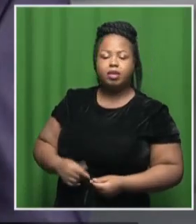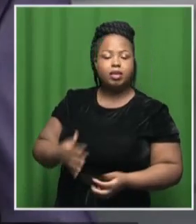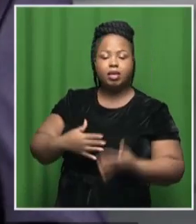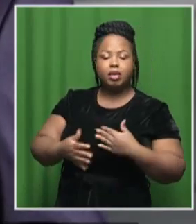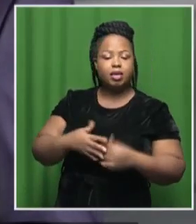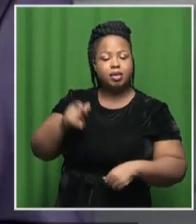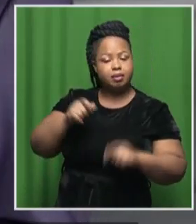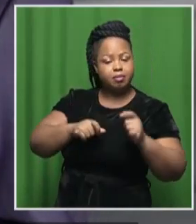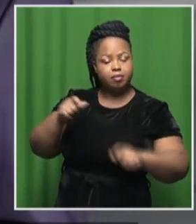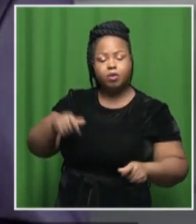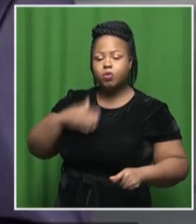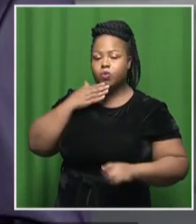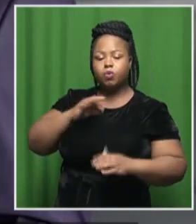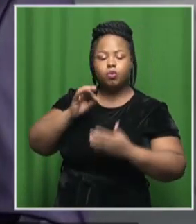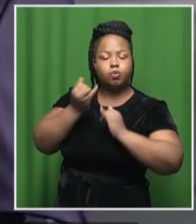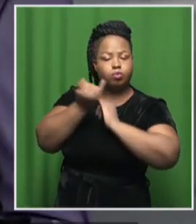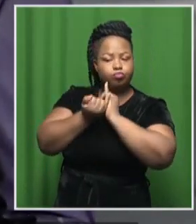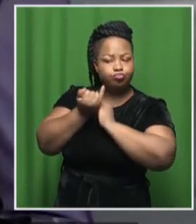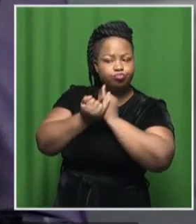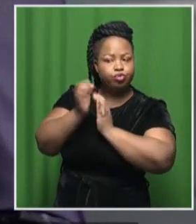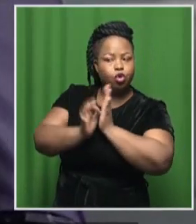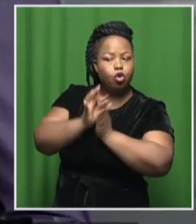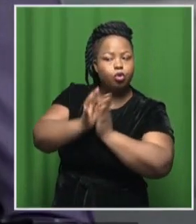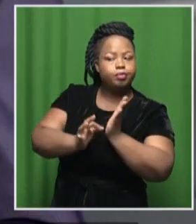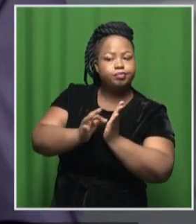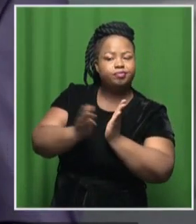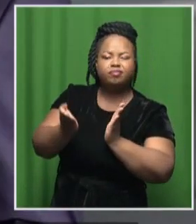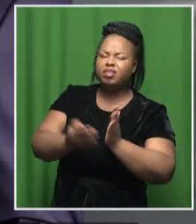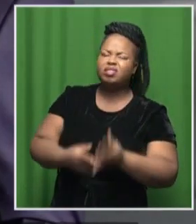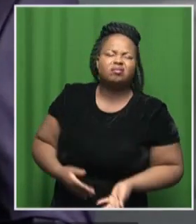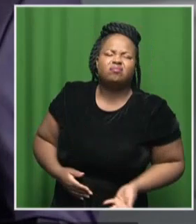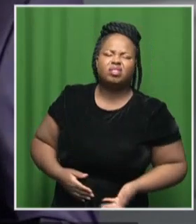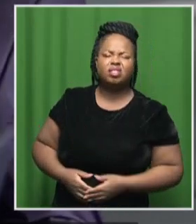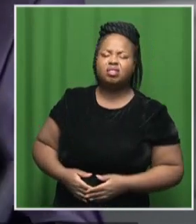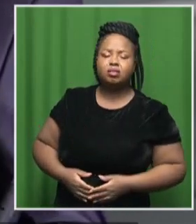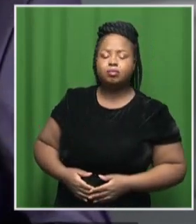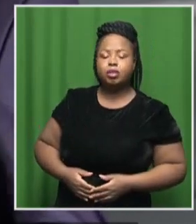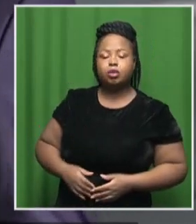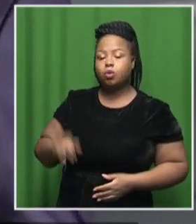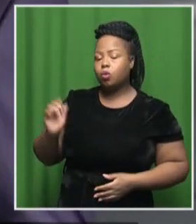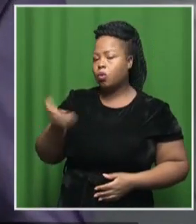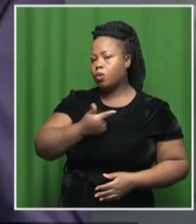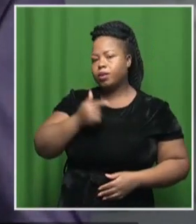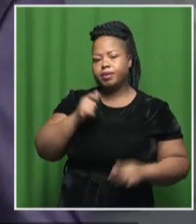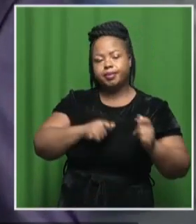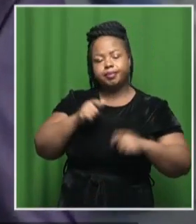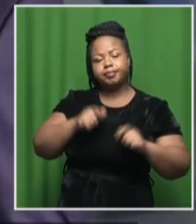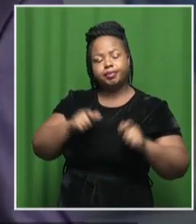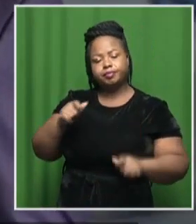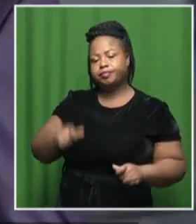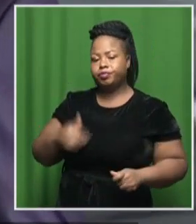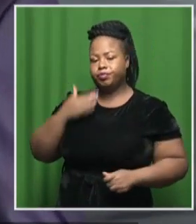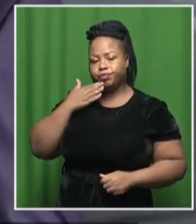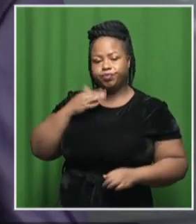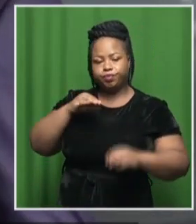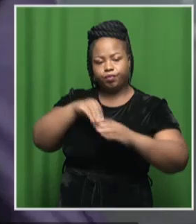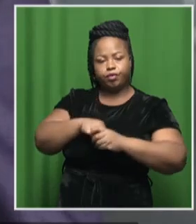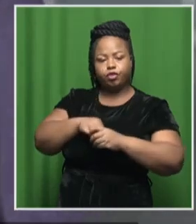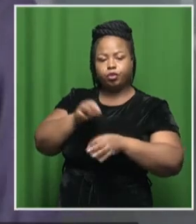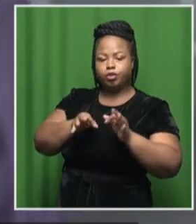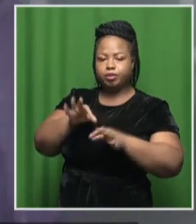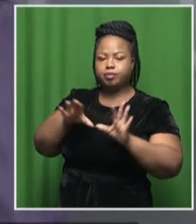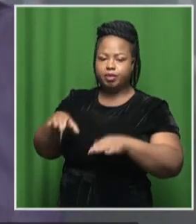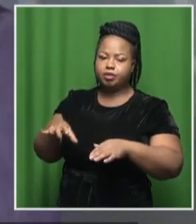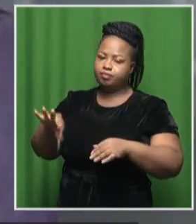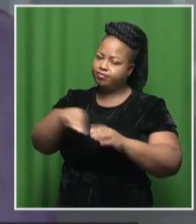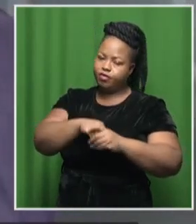that is contesting, and none of the people that are in the parties are excluded